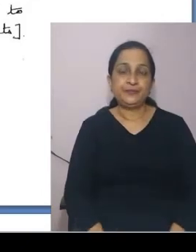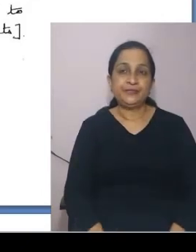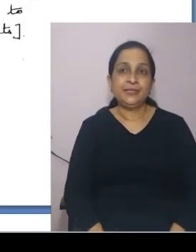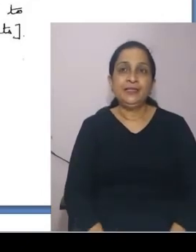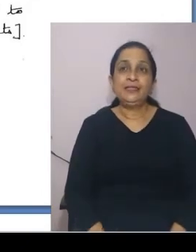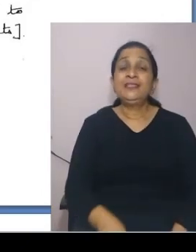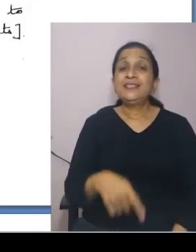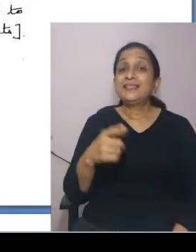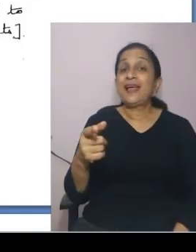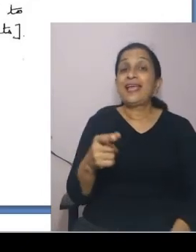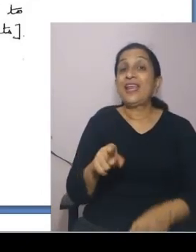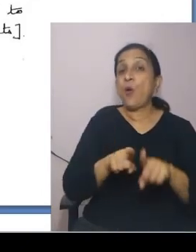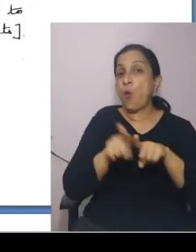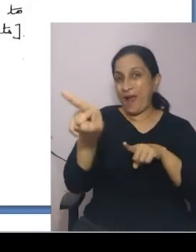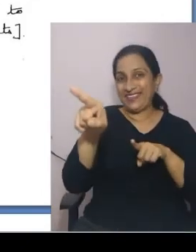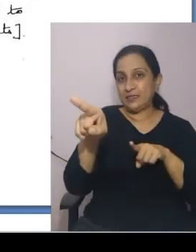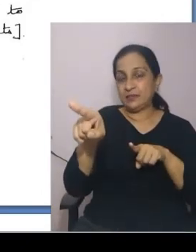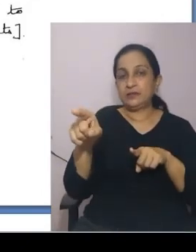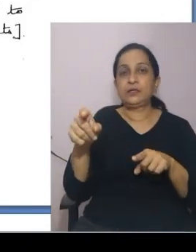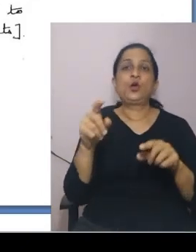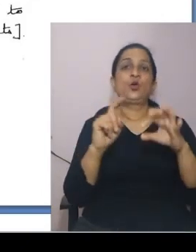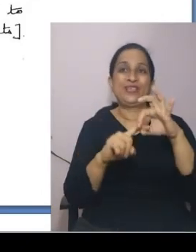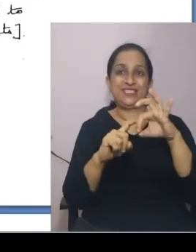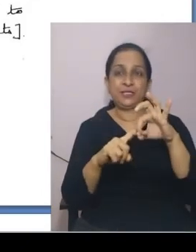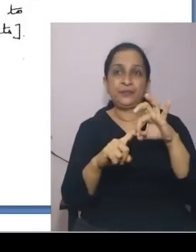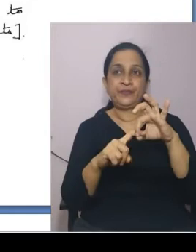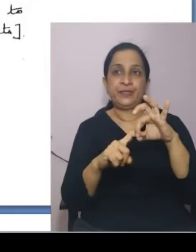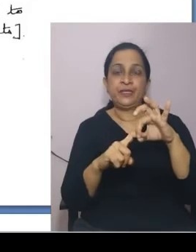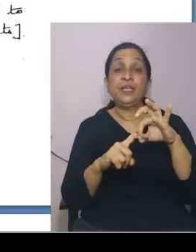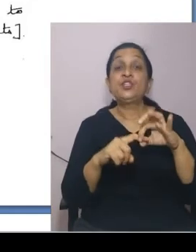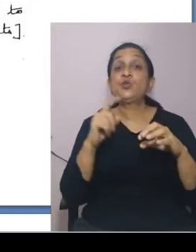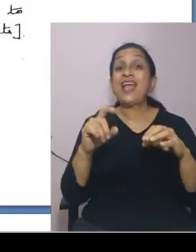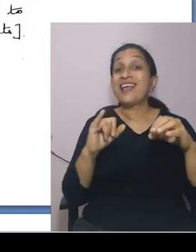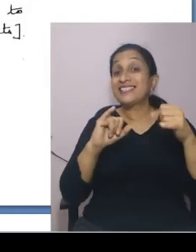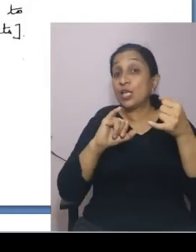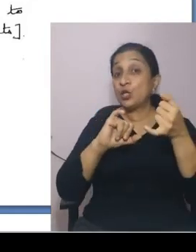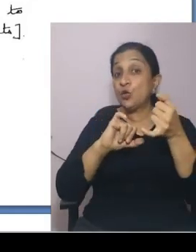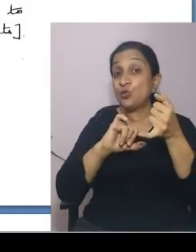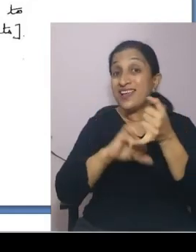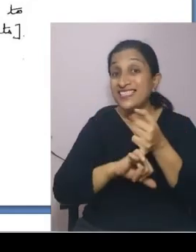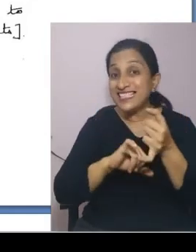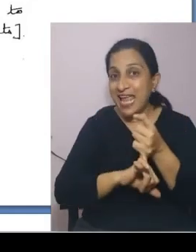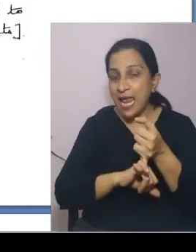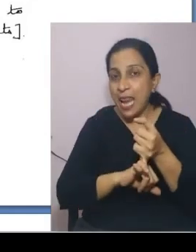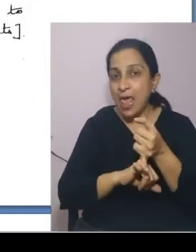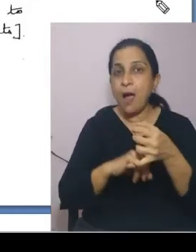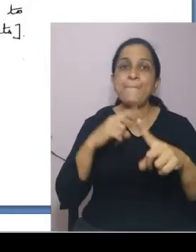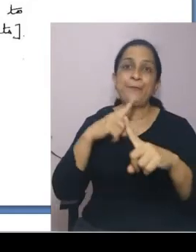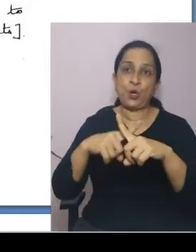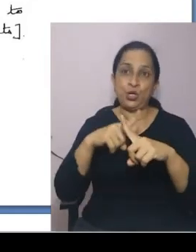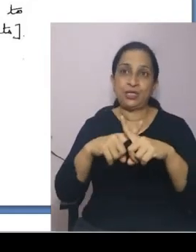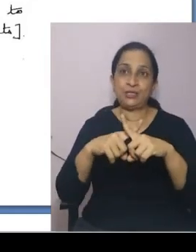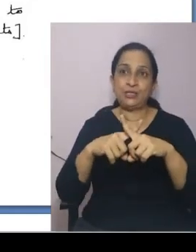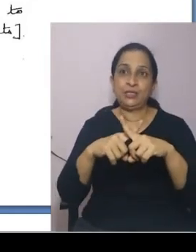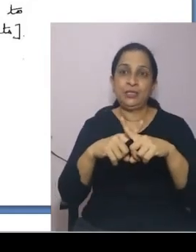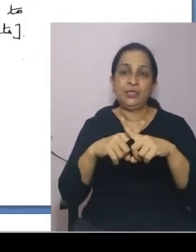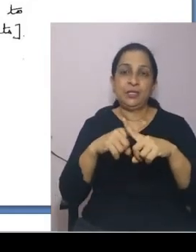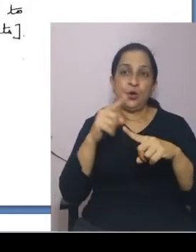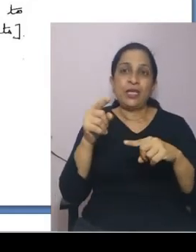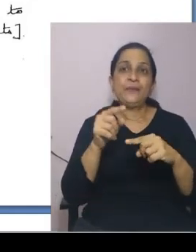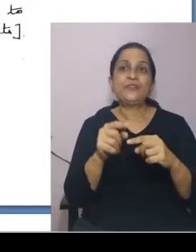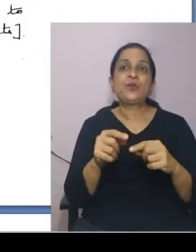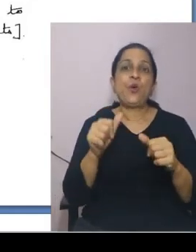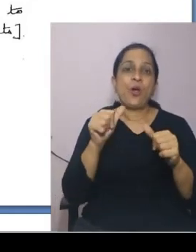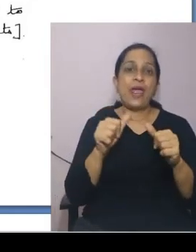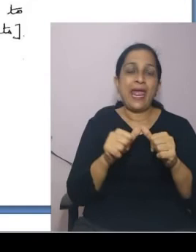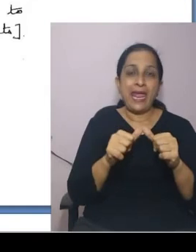This is also very simple, where the scalar product is asked of two quantities, a bar and